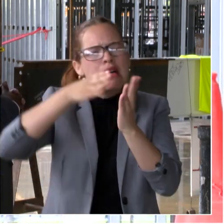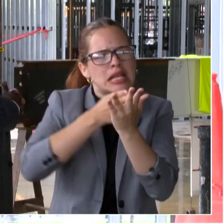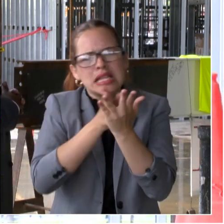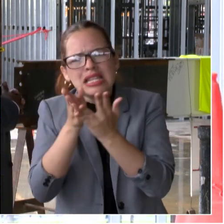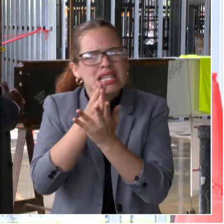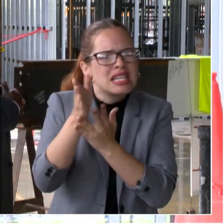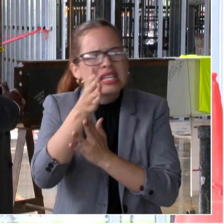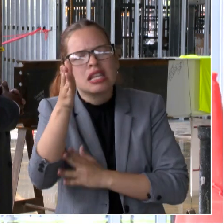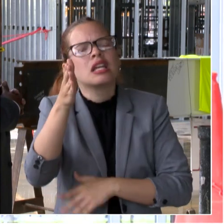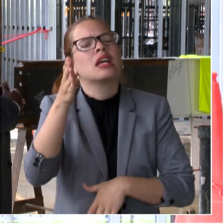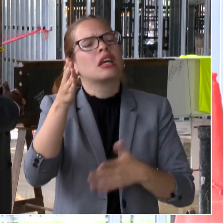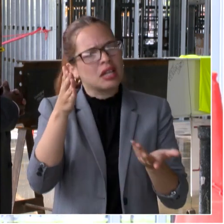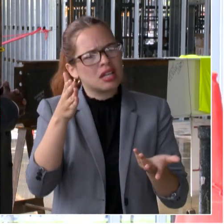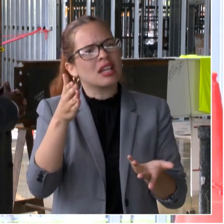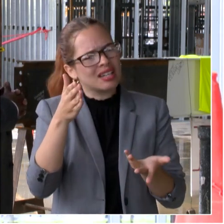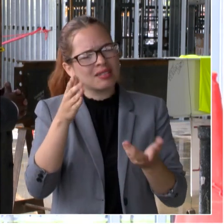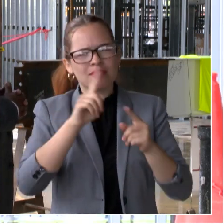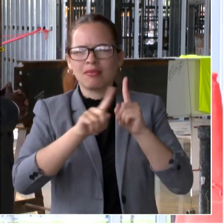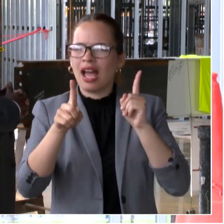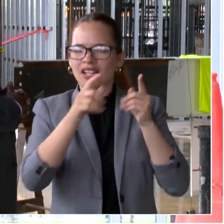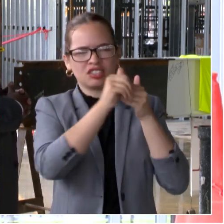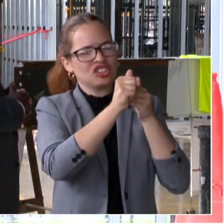I had a lucky pitch with that one, man.